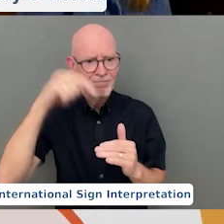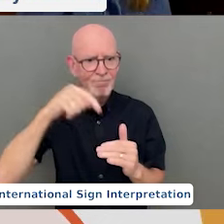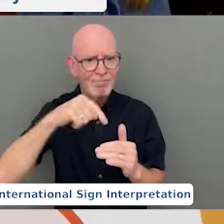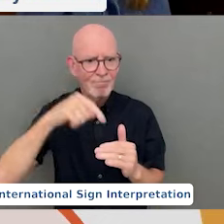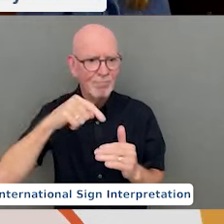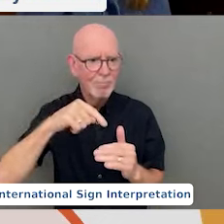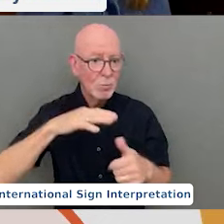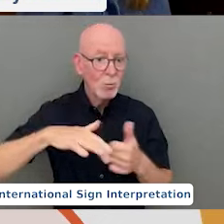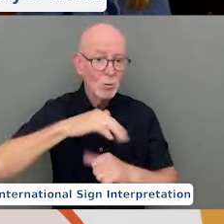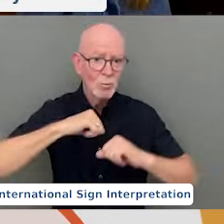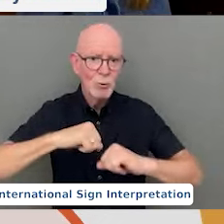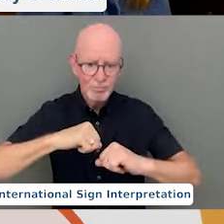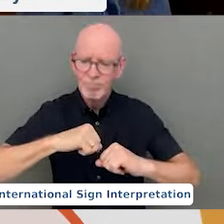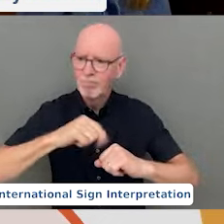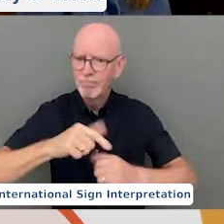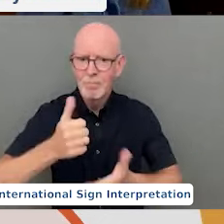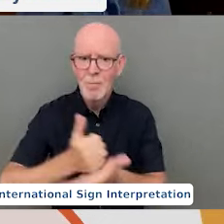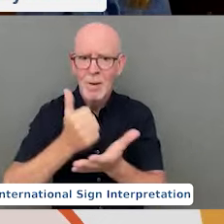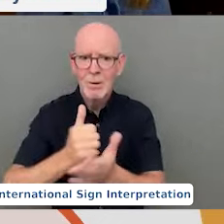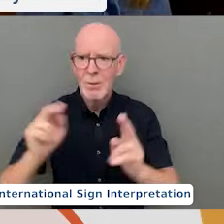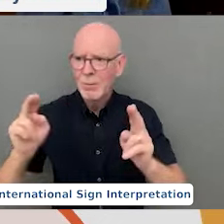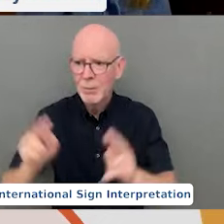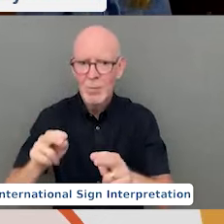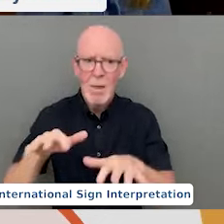to education, employment, and community life.